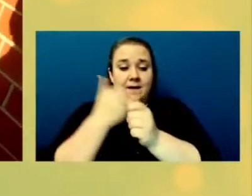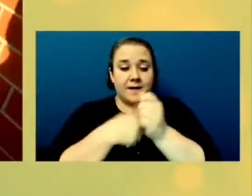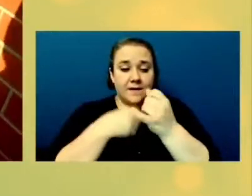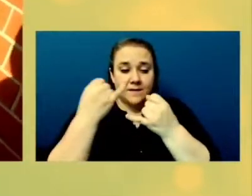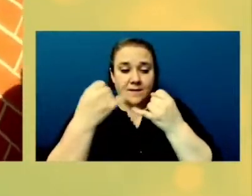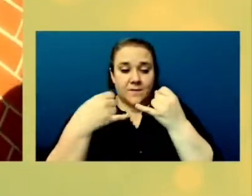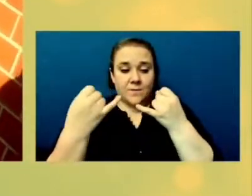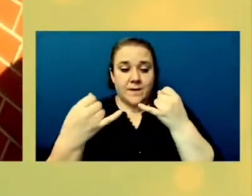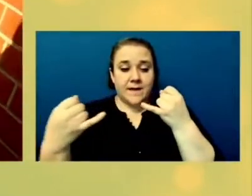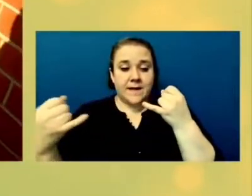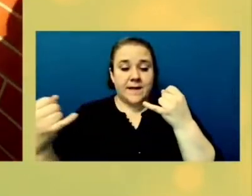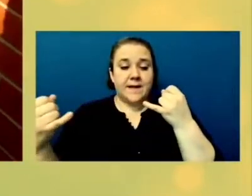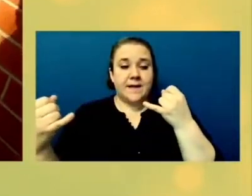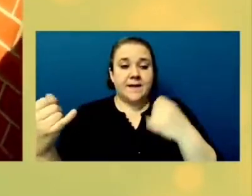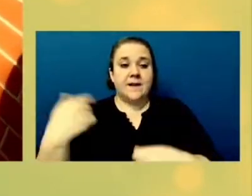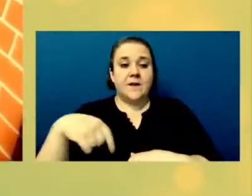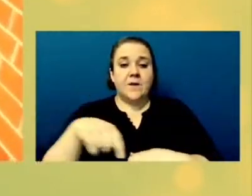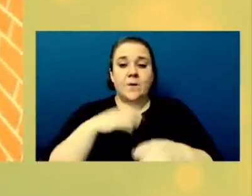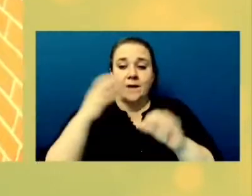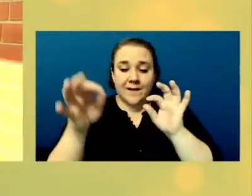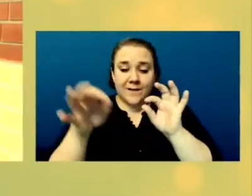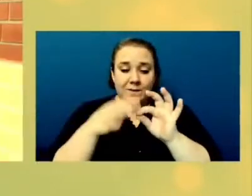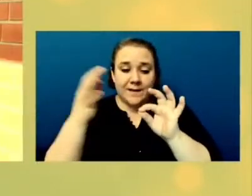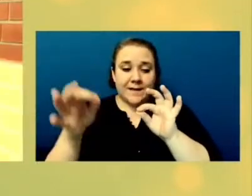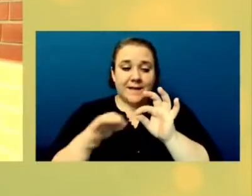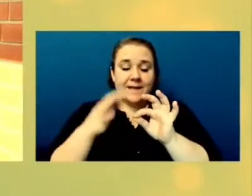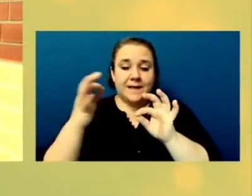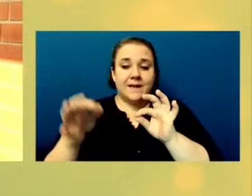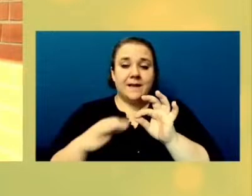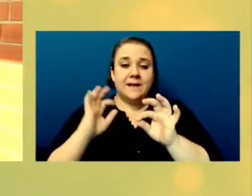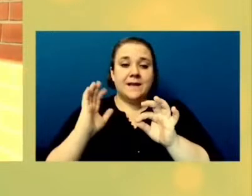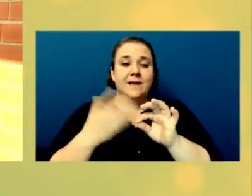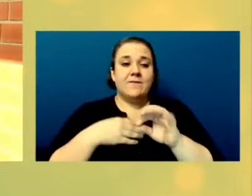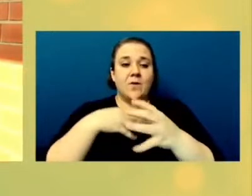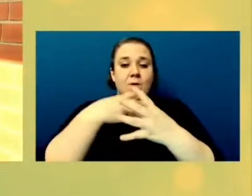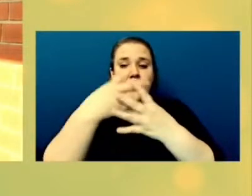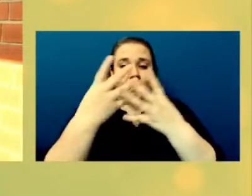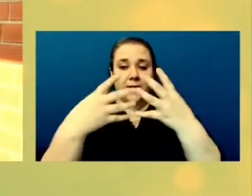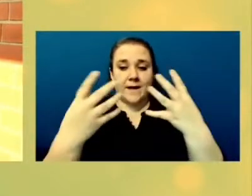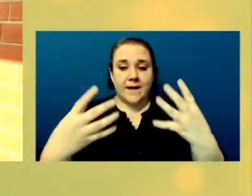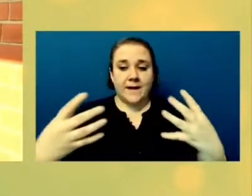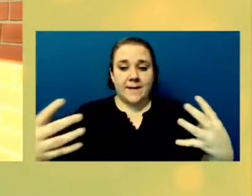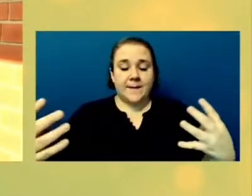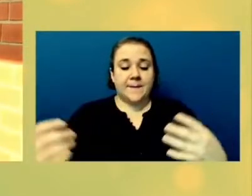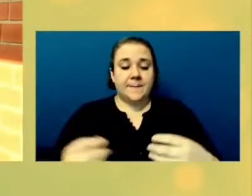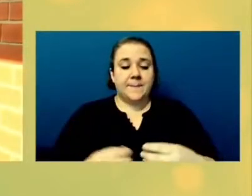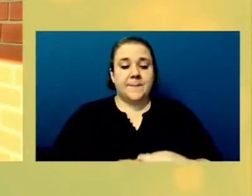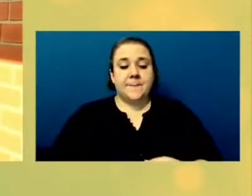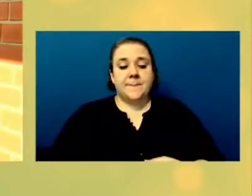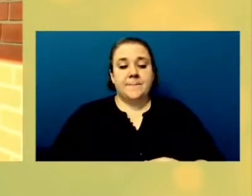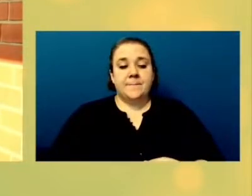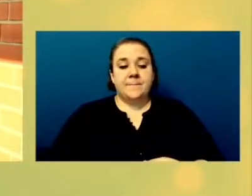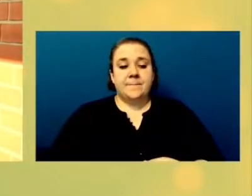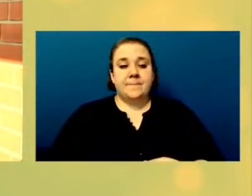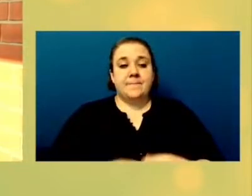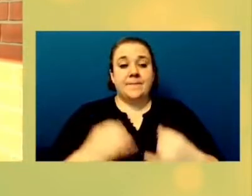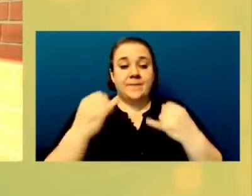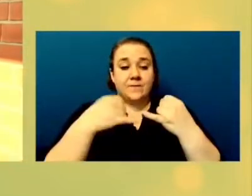hand over hand, thread by thread,